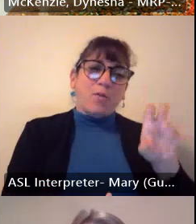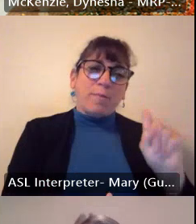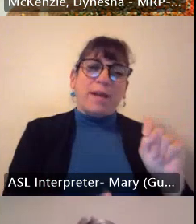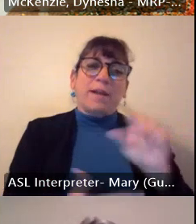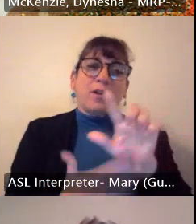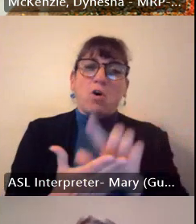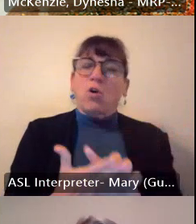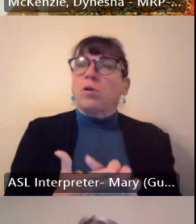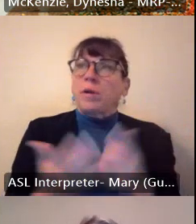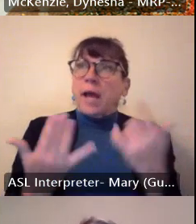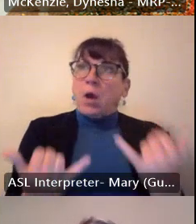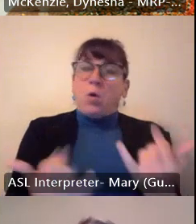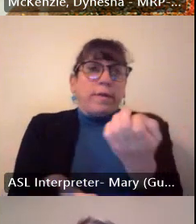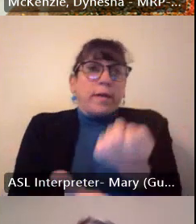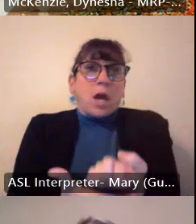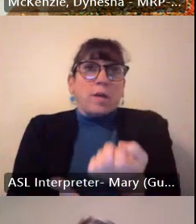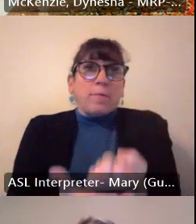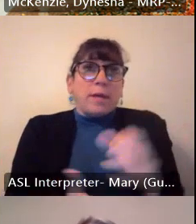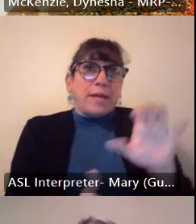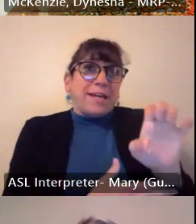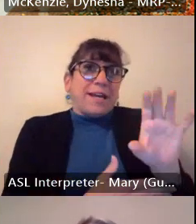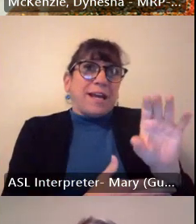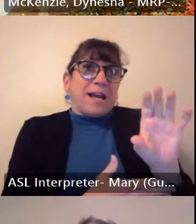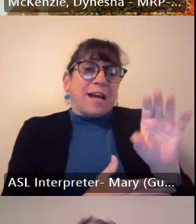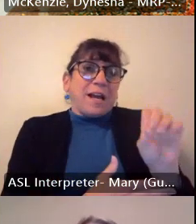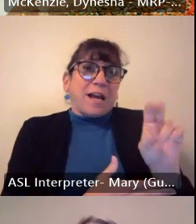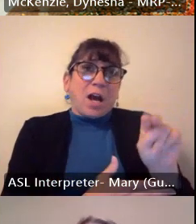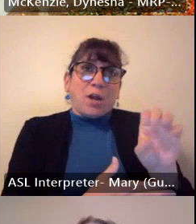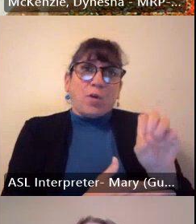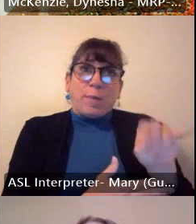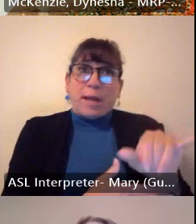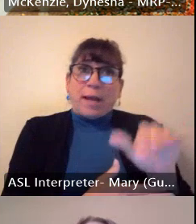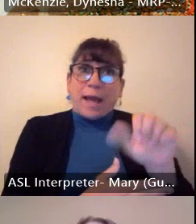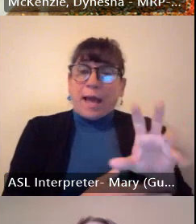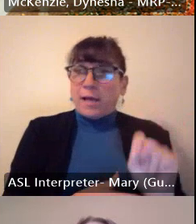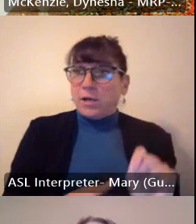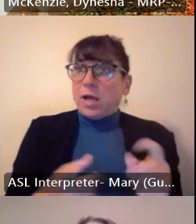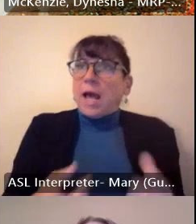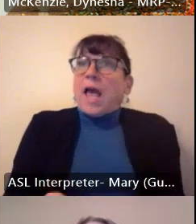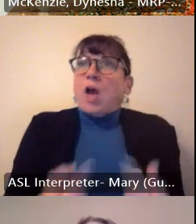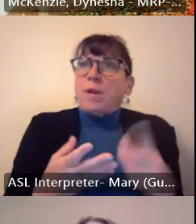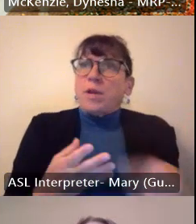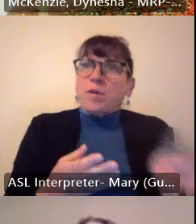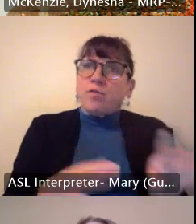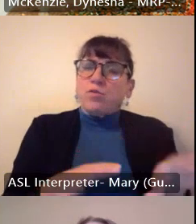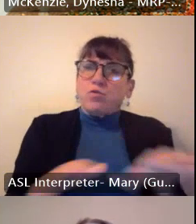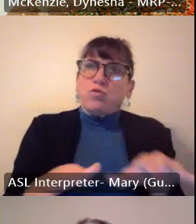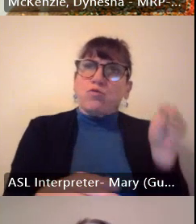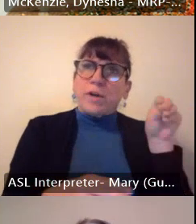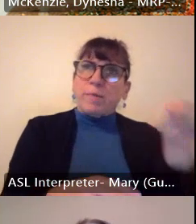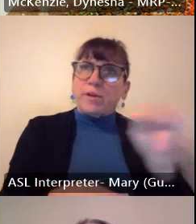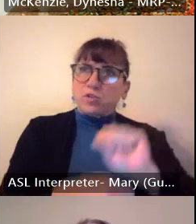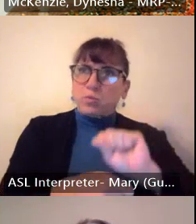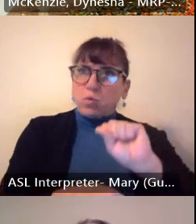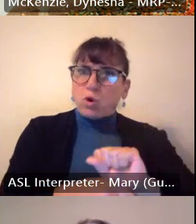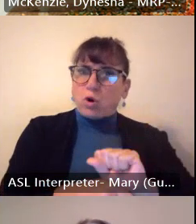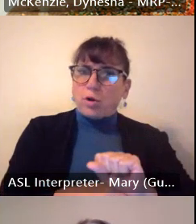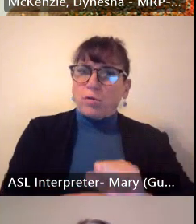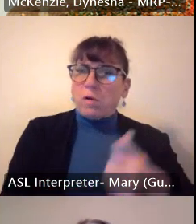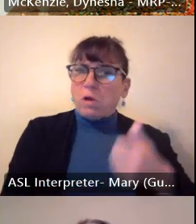of you out there do reimbursable work? Give me a thumbs up or a reaction, or know that your agency